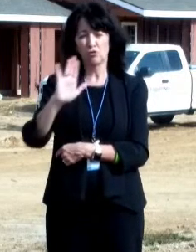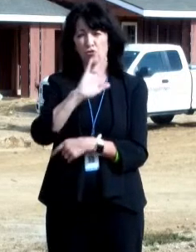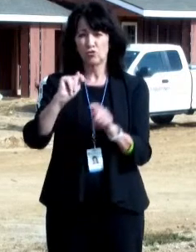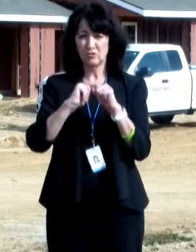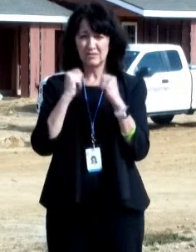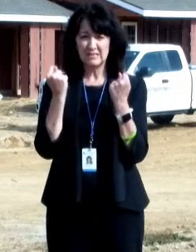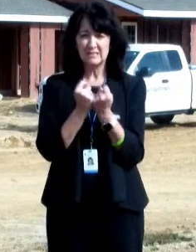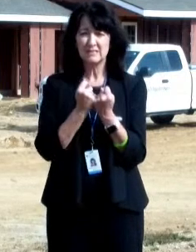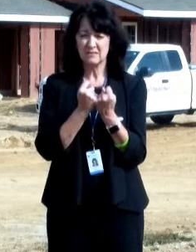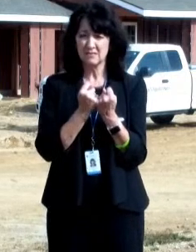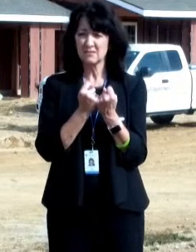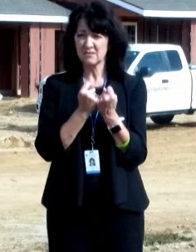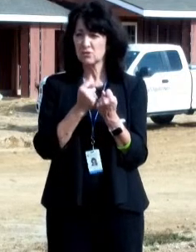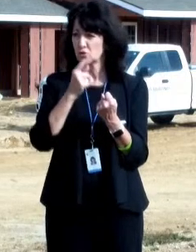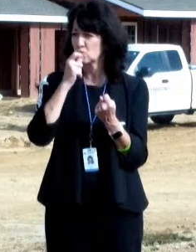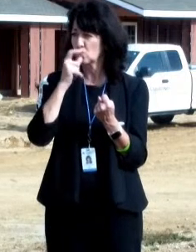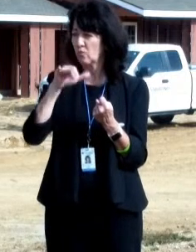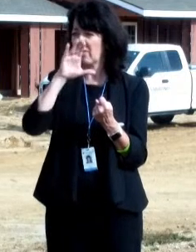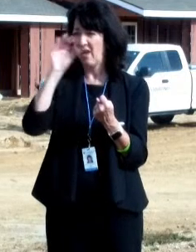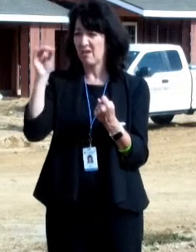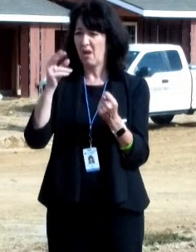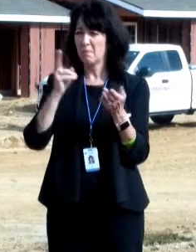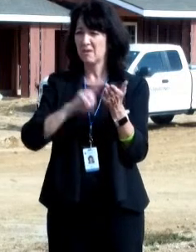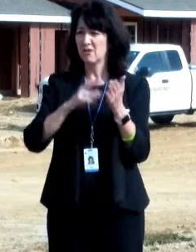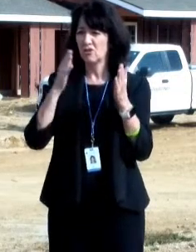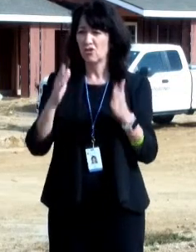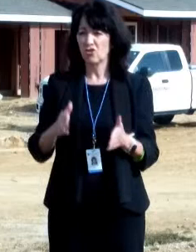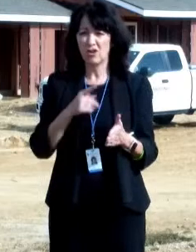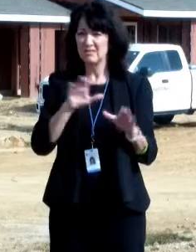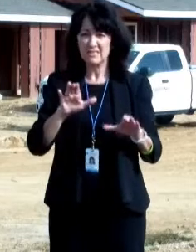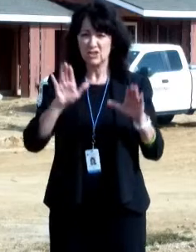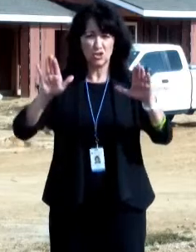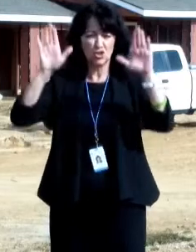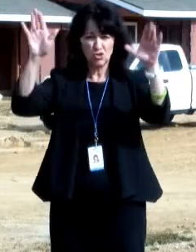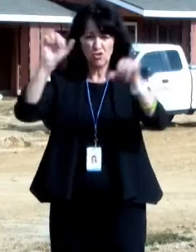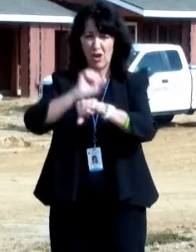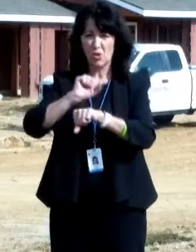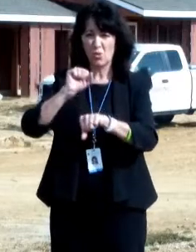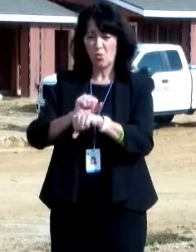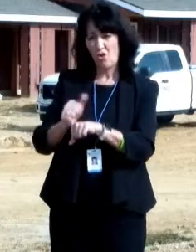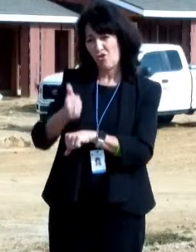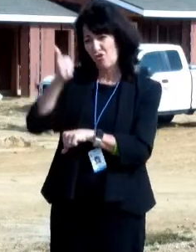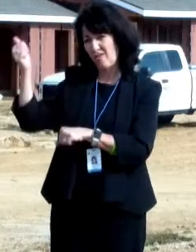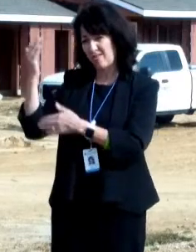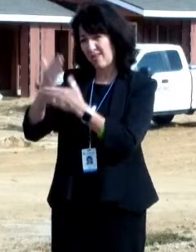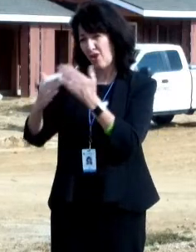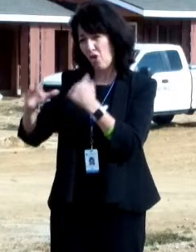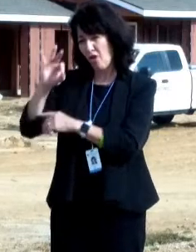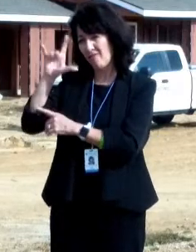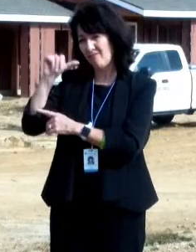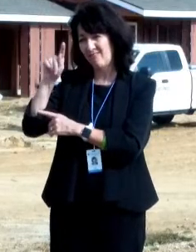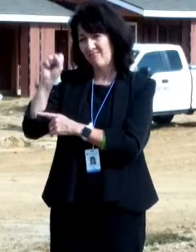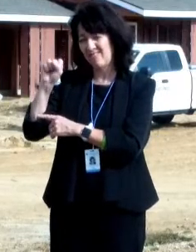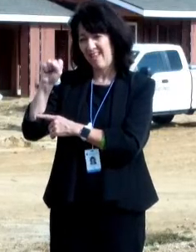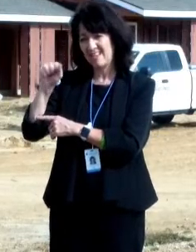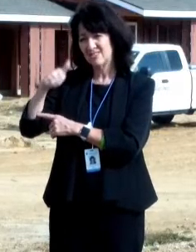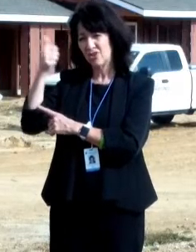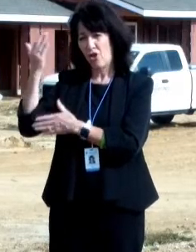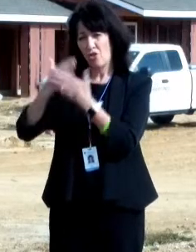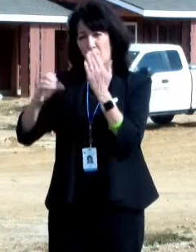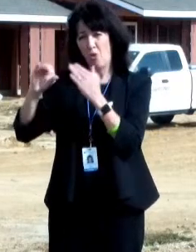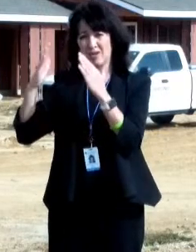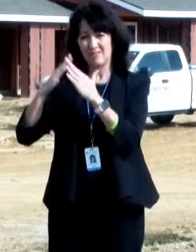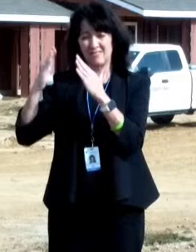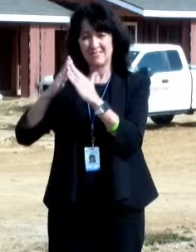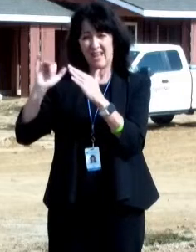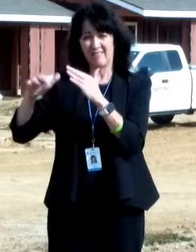the contractor on this project. You did great work on the other side of town, on the flats, with many of the buildings that you